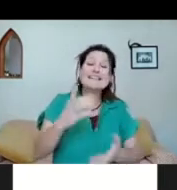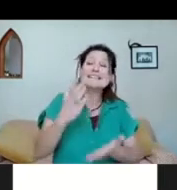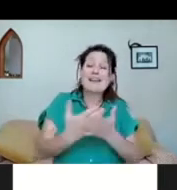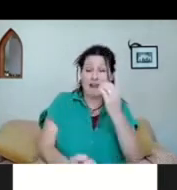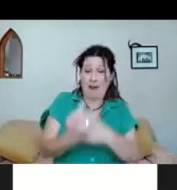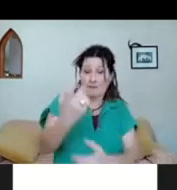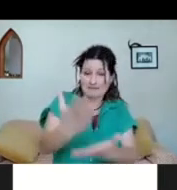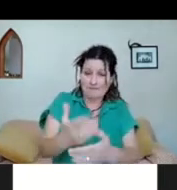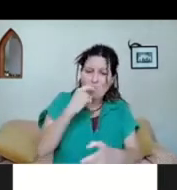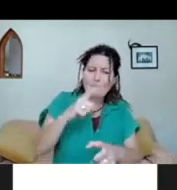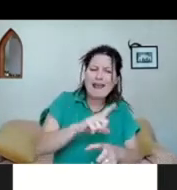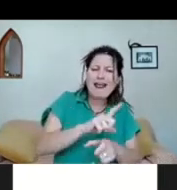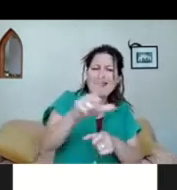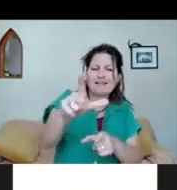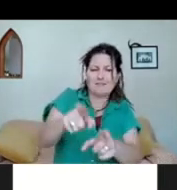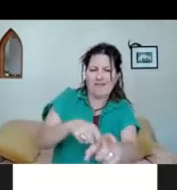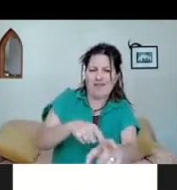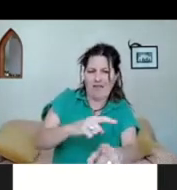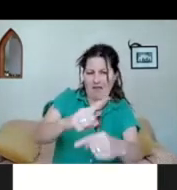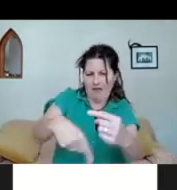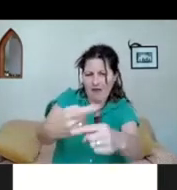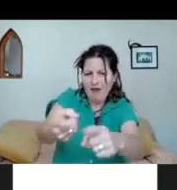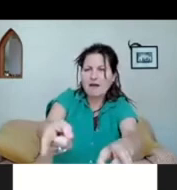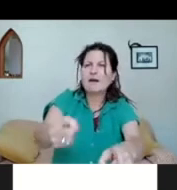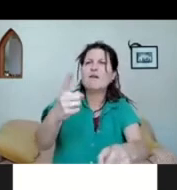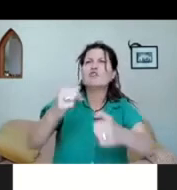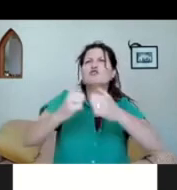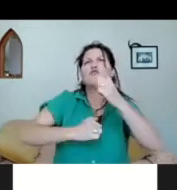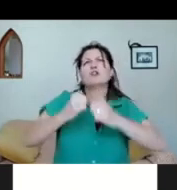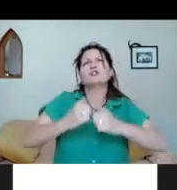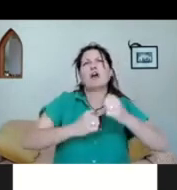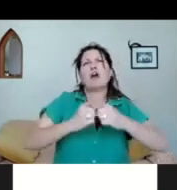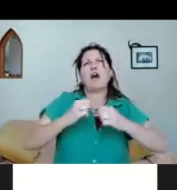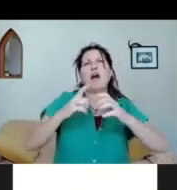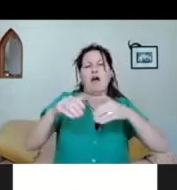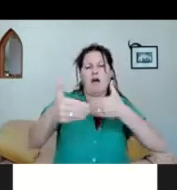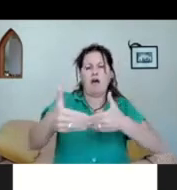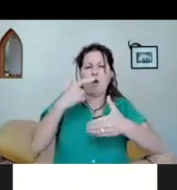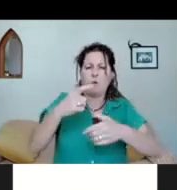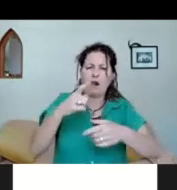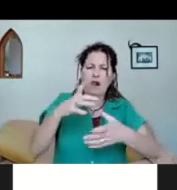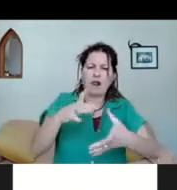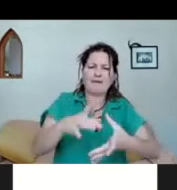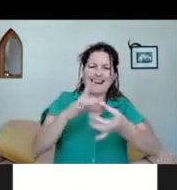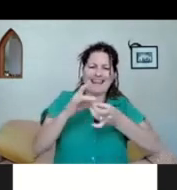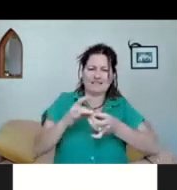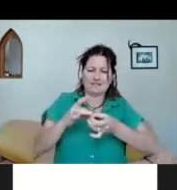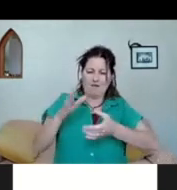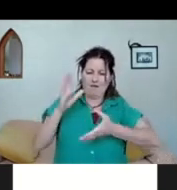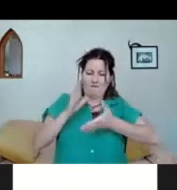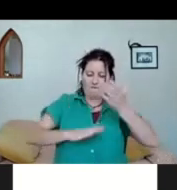in the year. And the structure of it will be responding to the consultation that's happening from now